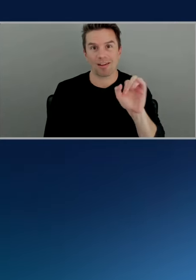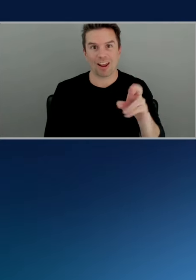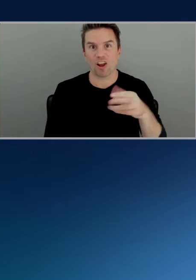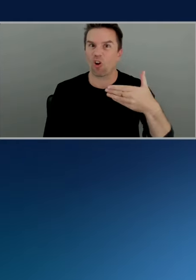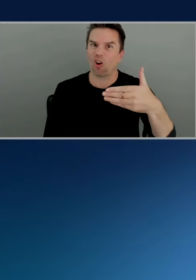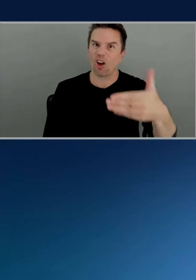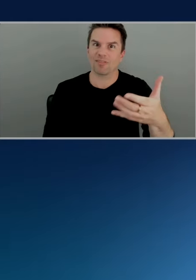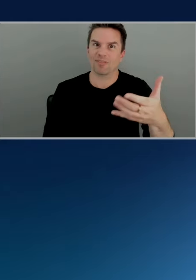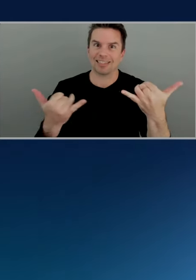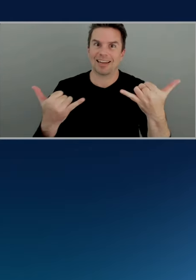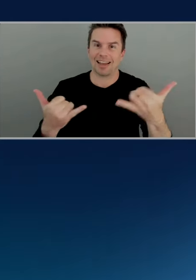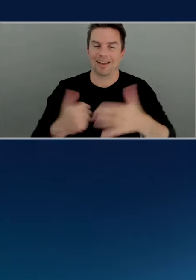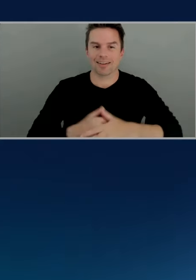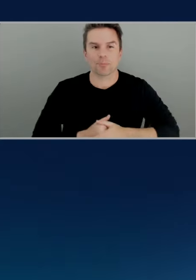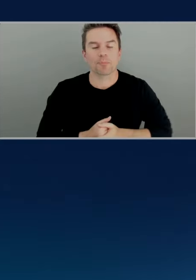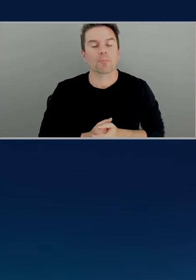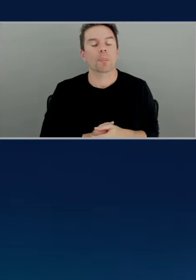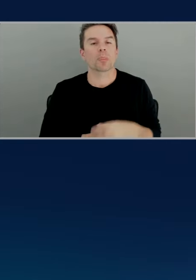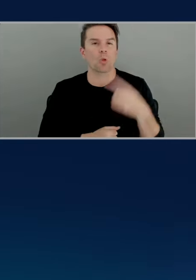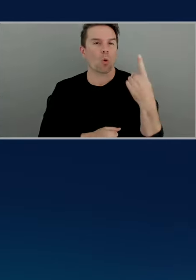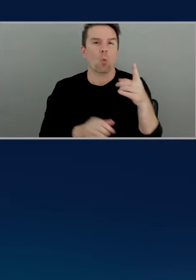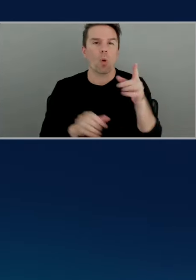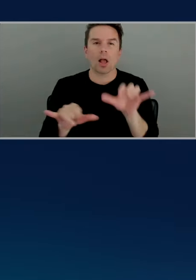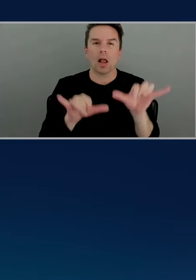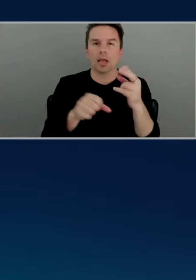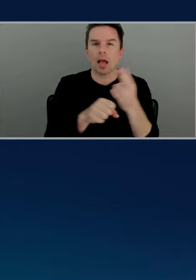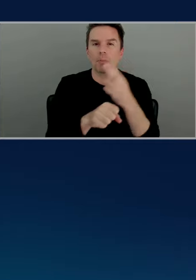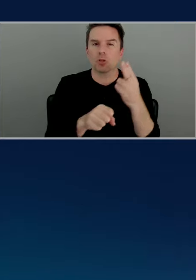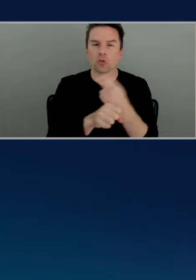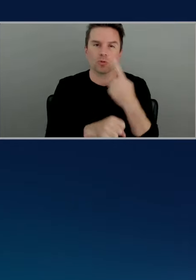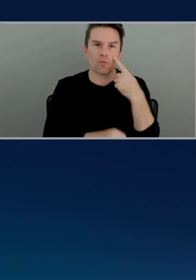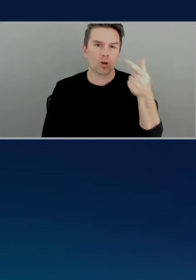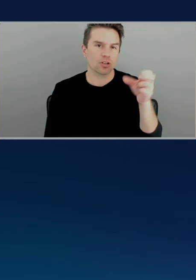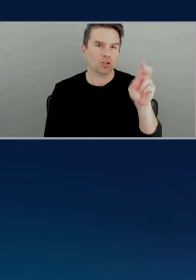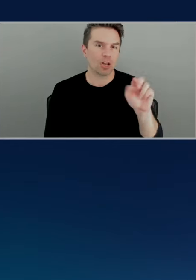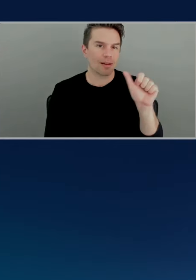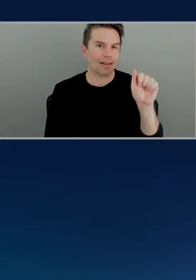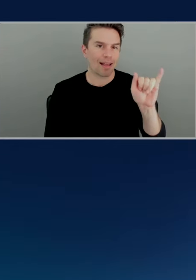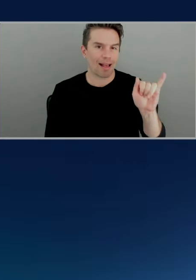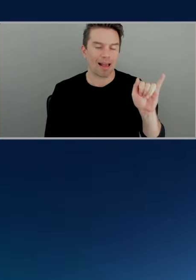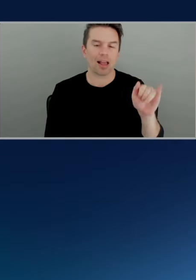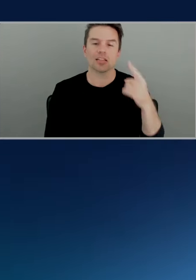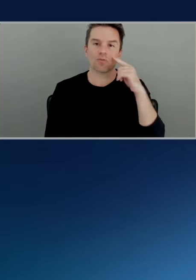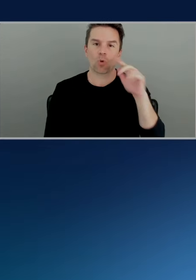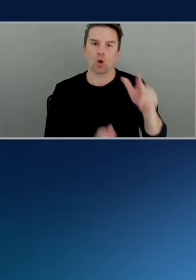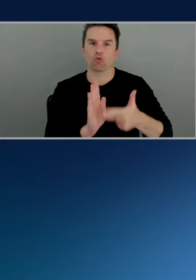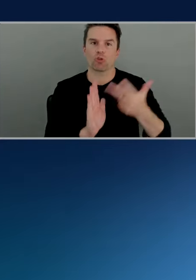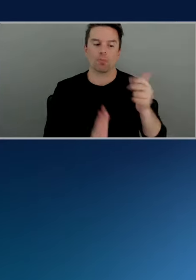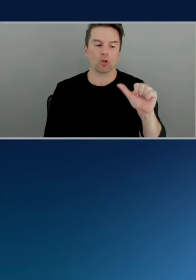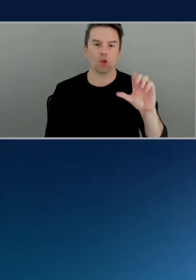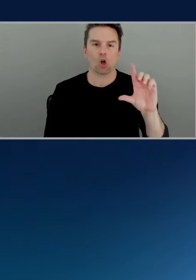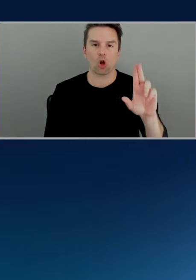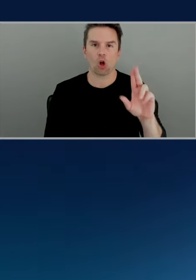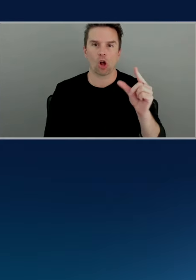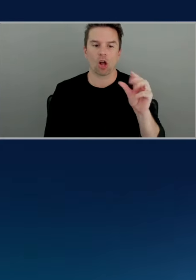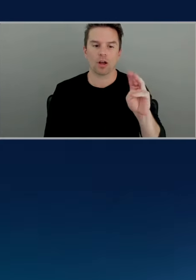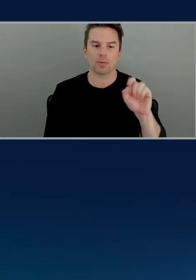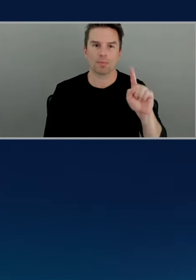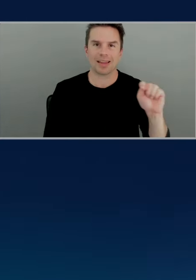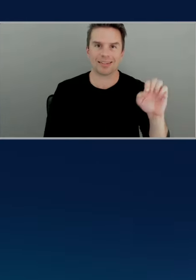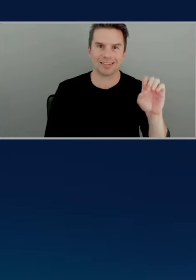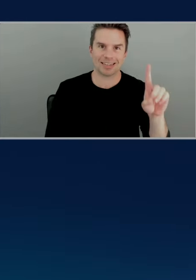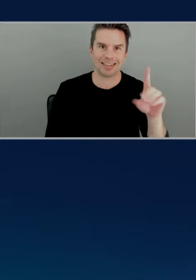one of the common use cases that we've really heard of is, like retrieval augmented generation and chatbots. So we're